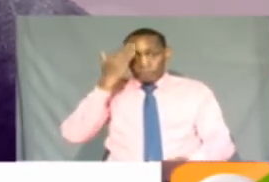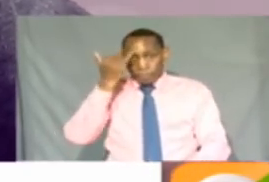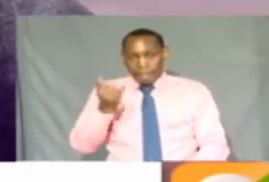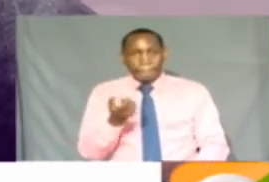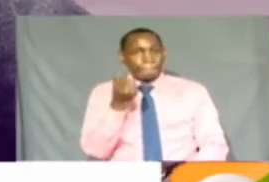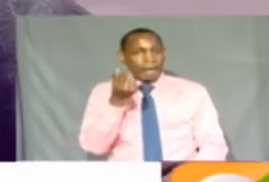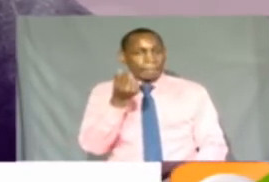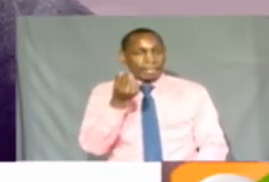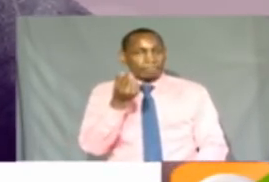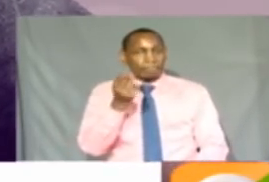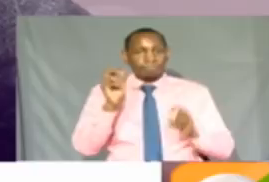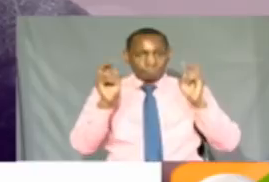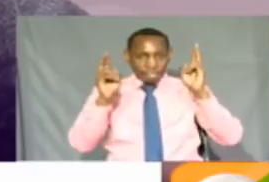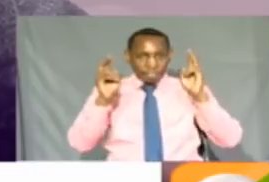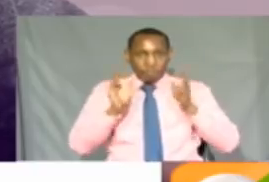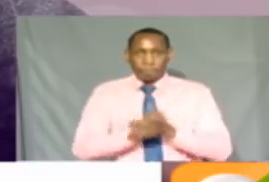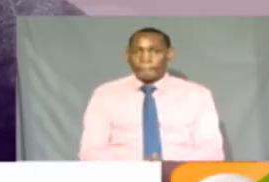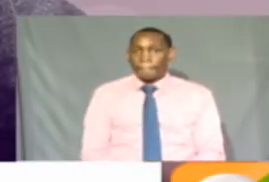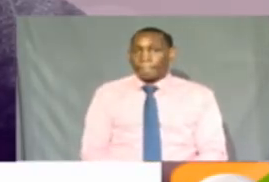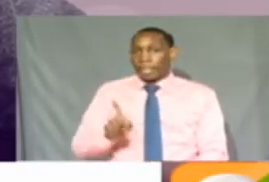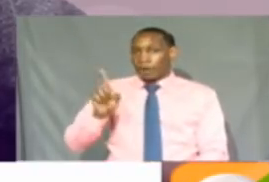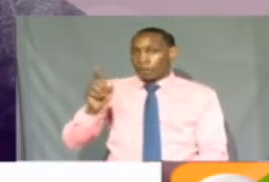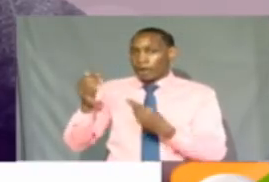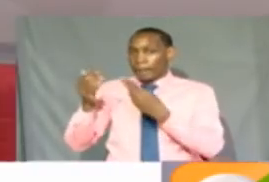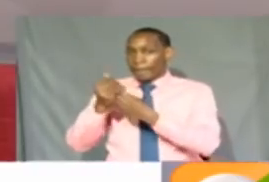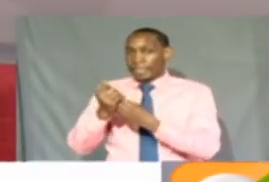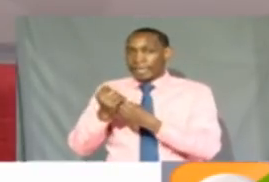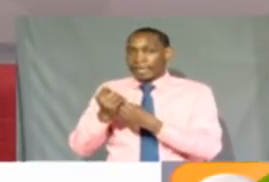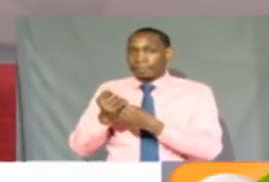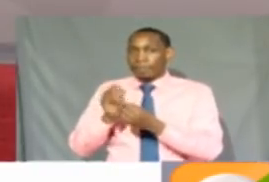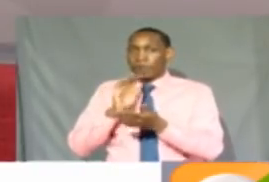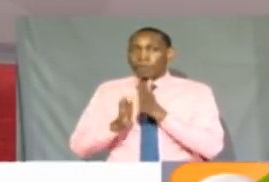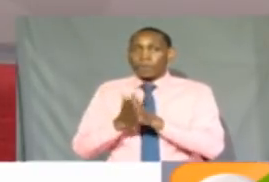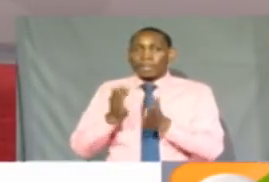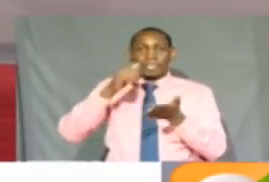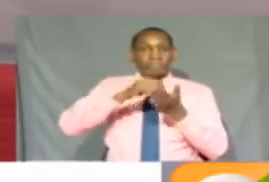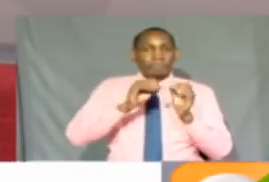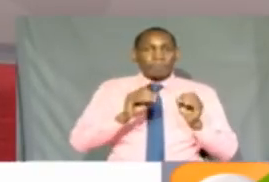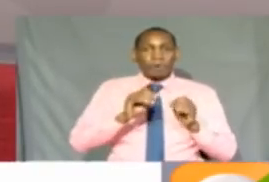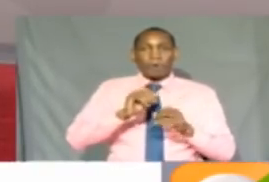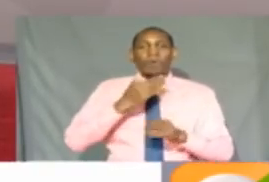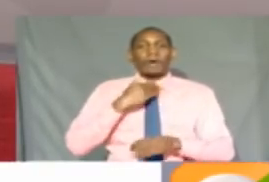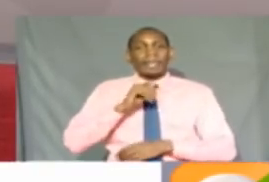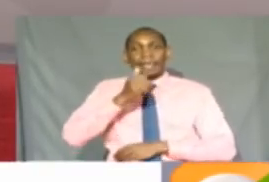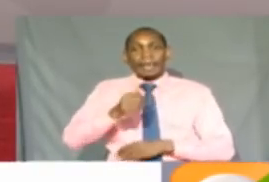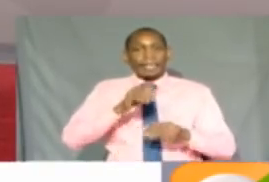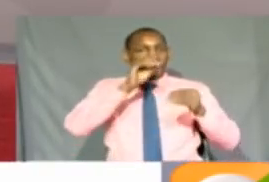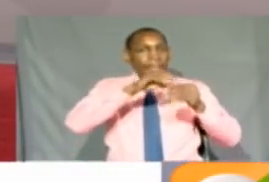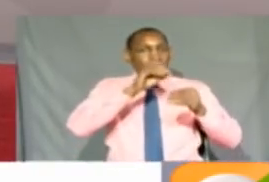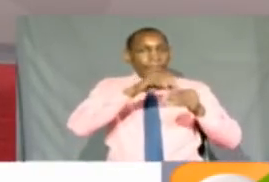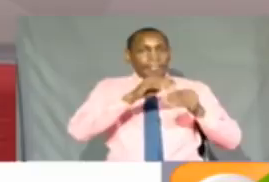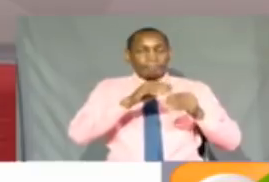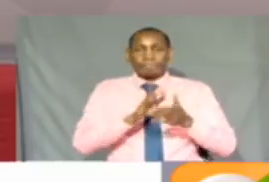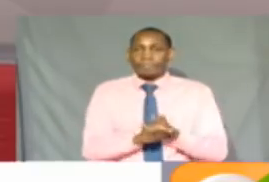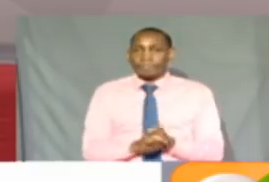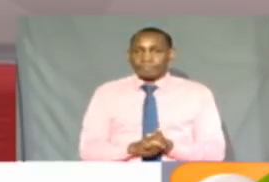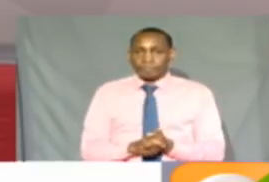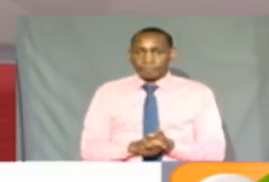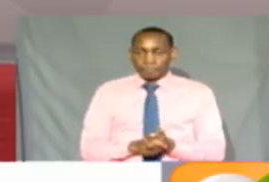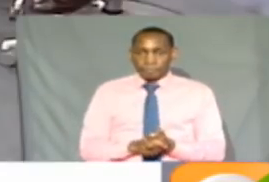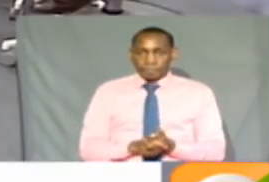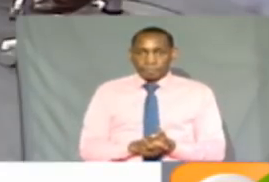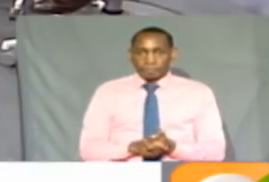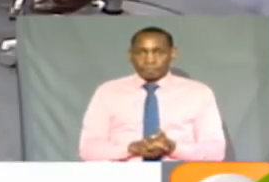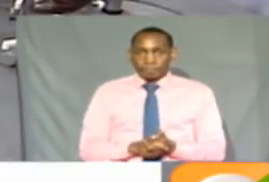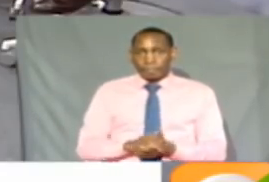Hmm. Yeah. And is it because one partner doesn't want to kind of pull their weight and they're expecting one should probably do more, one being the man? Yes, that's exactly